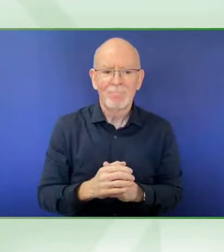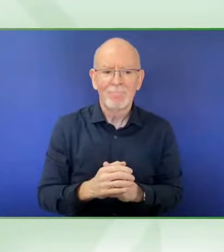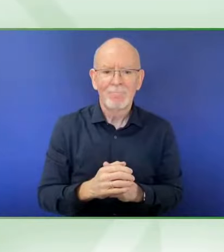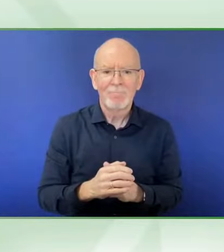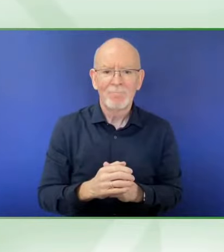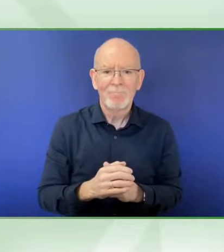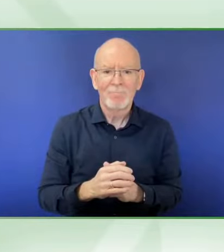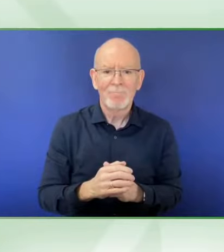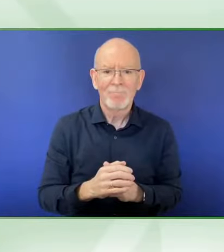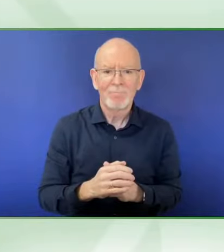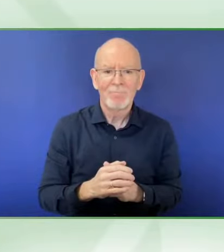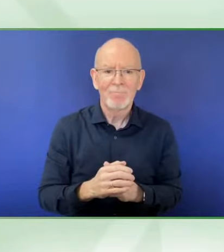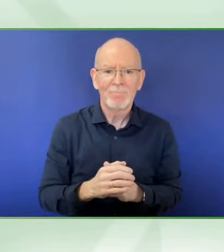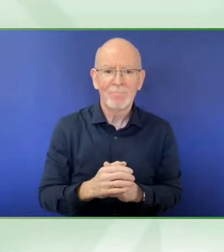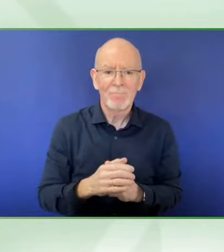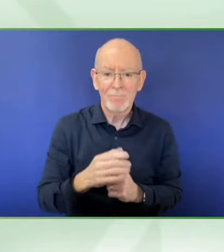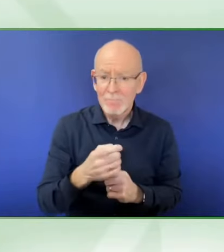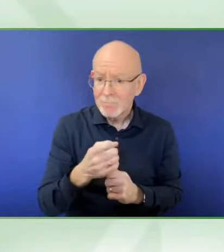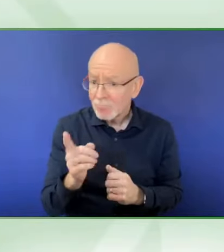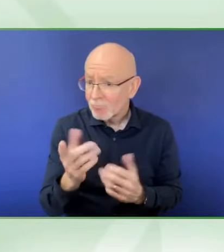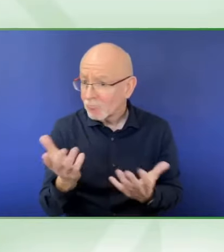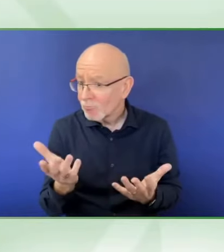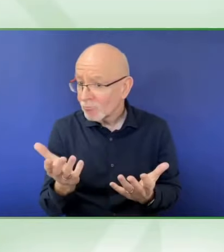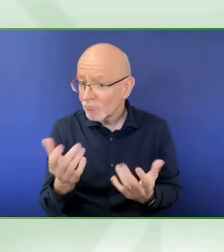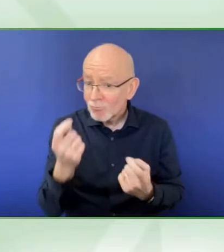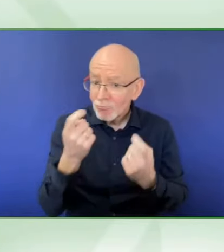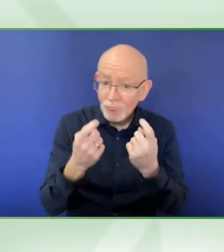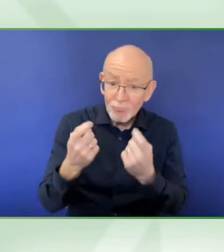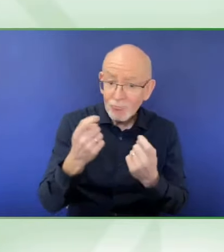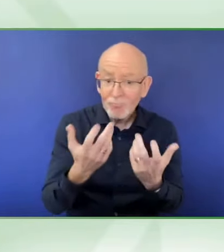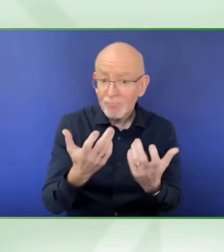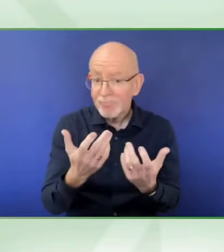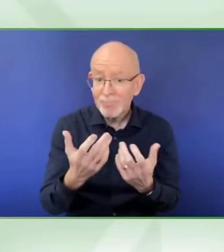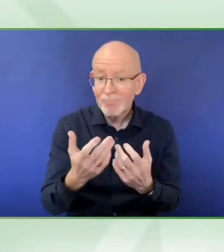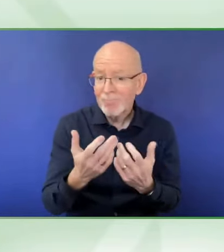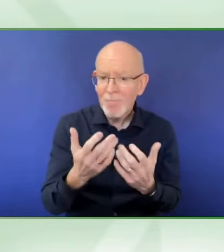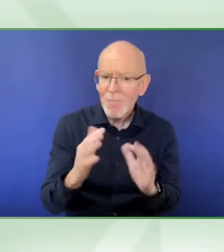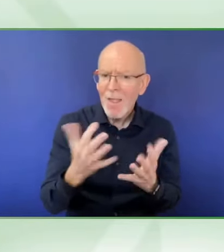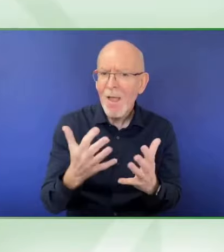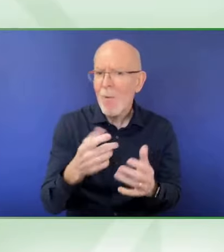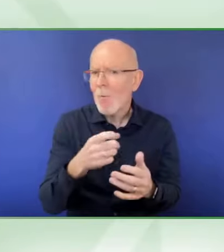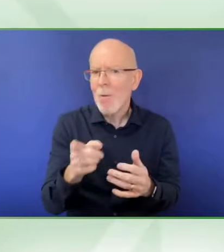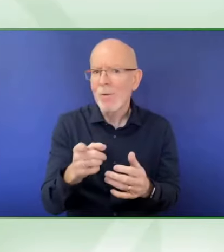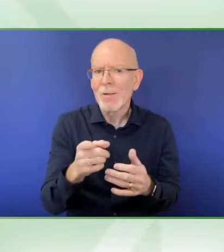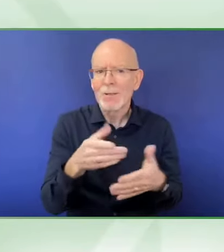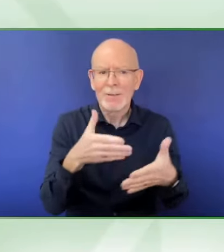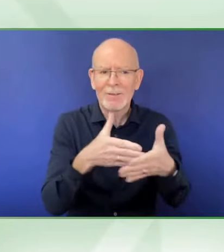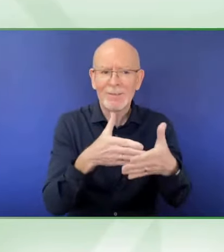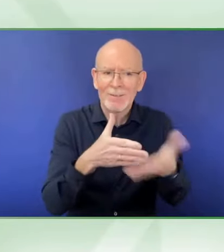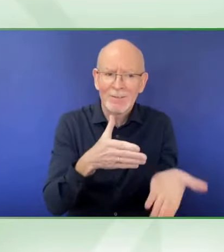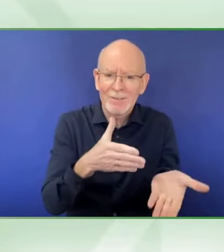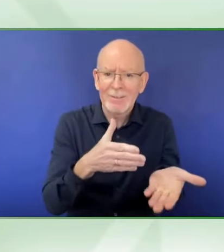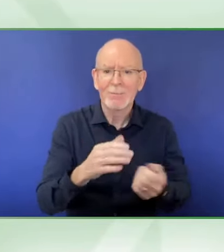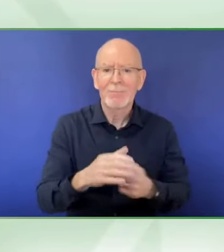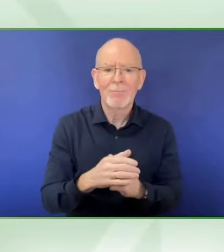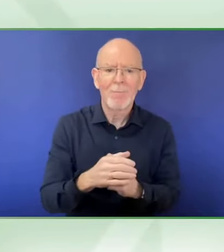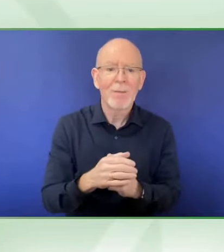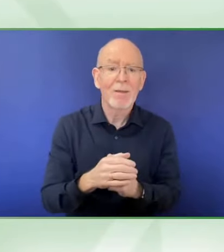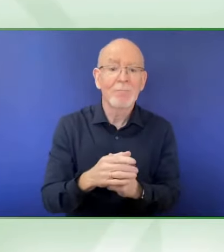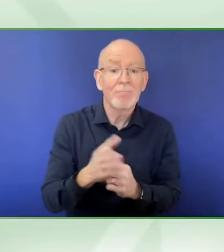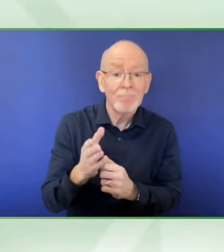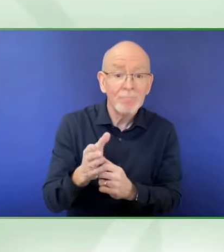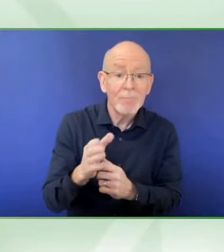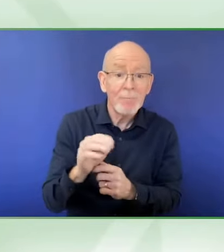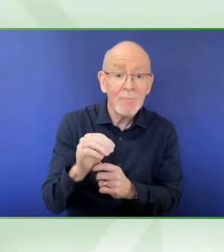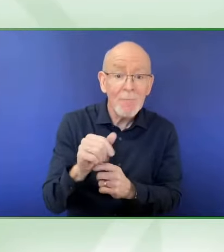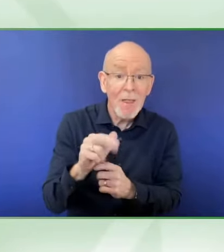you. Yes, actually, your question is very related to what I was going to talk about. So thanks, for